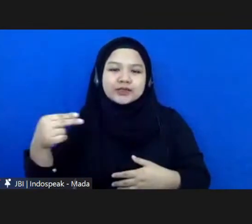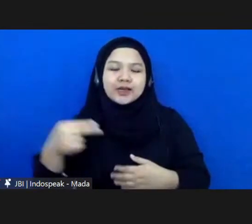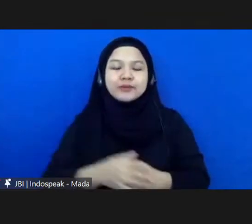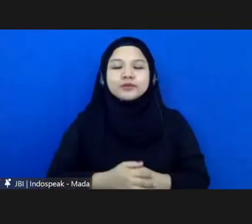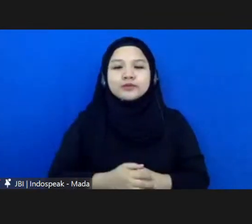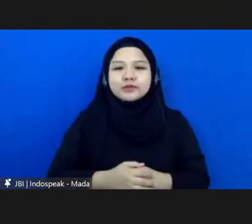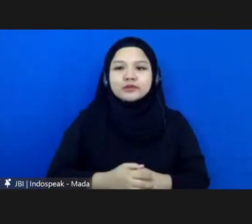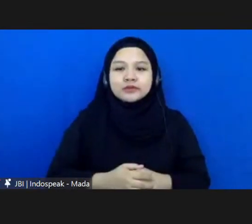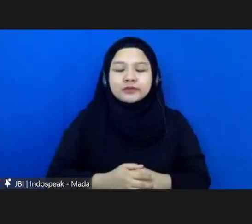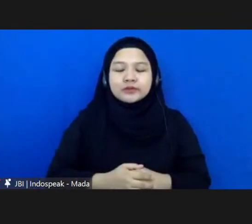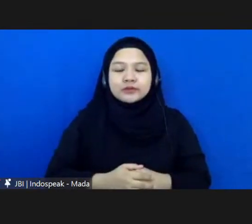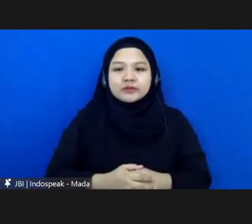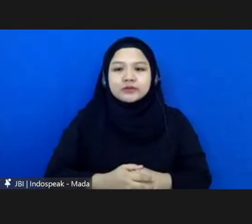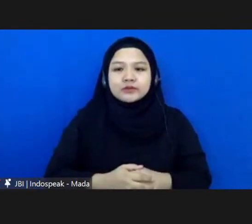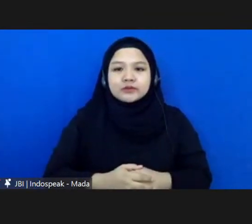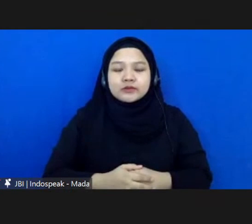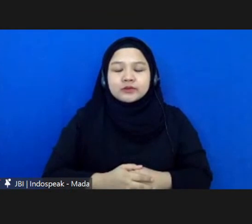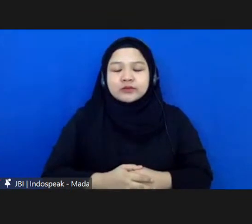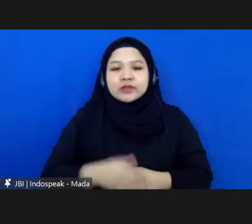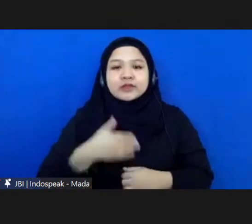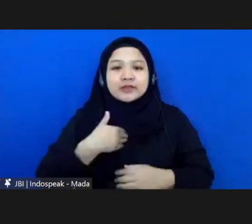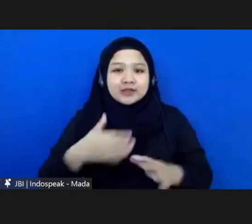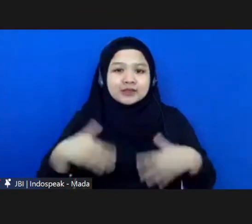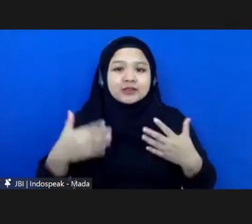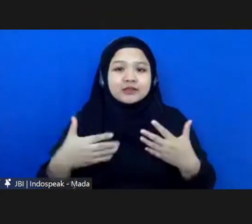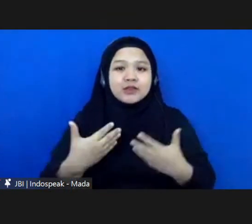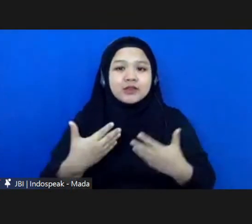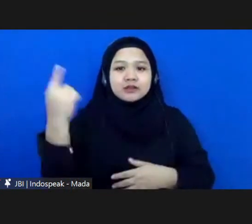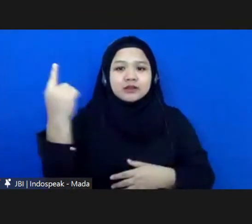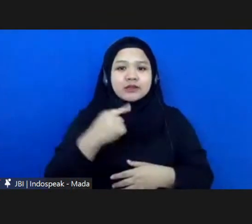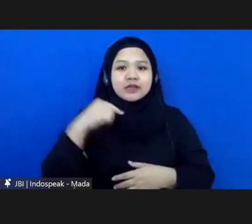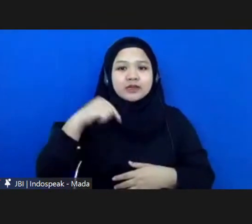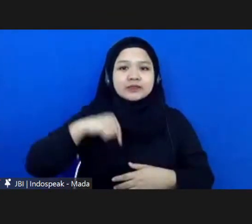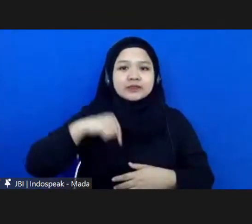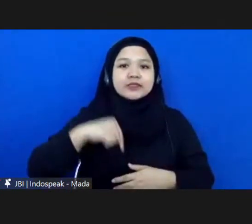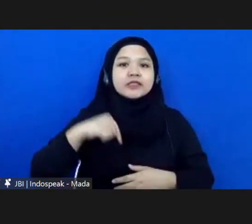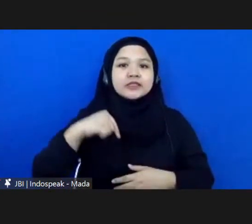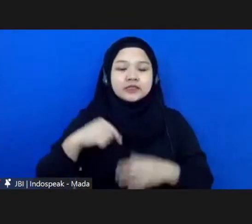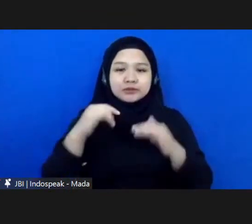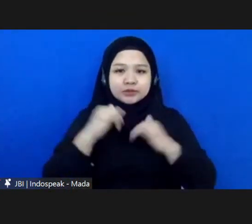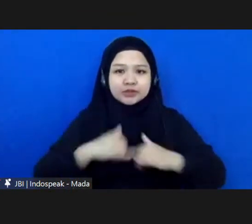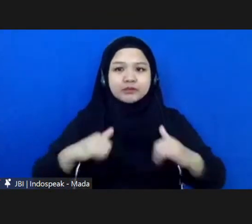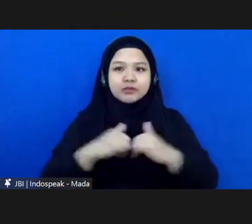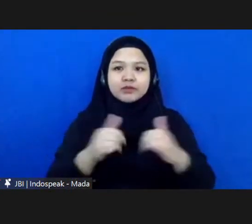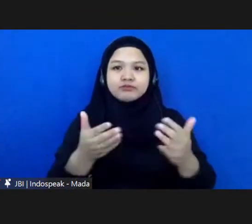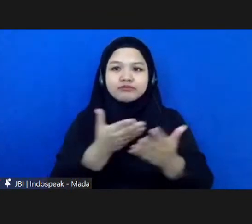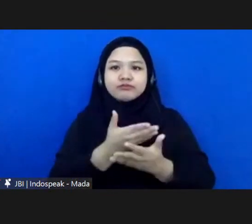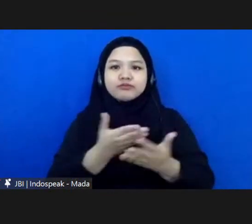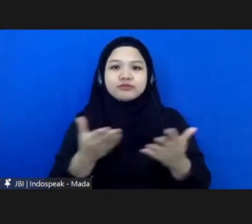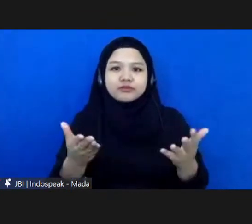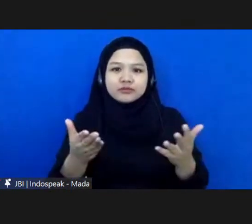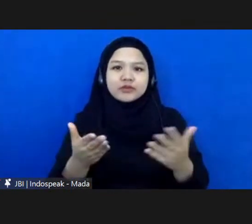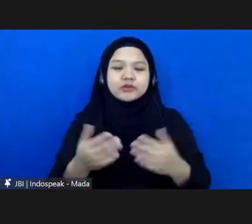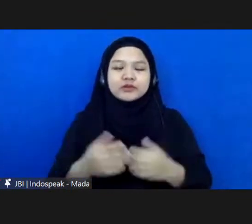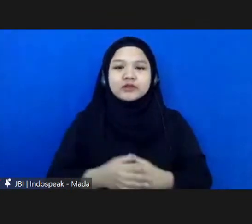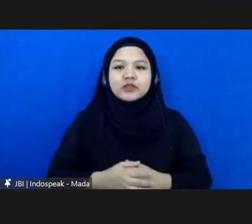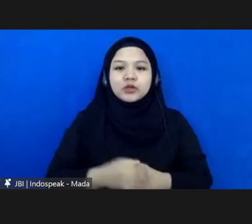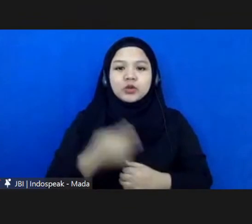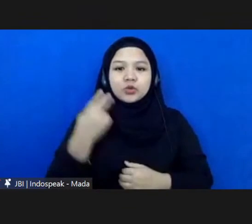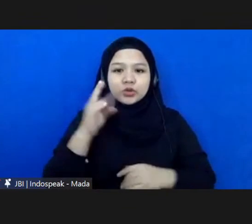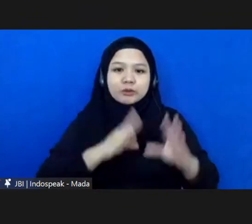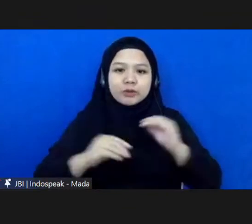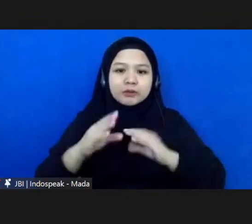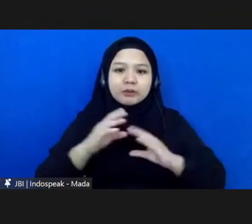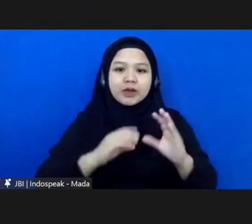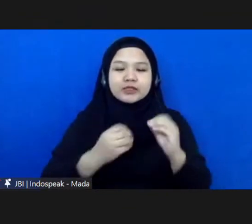this second day of the Indonesia update as Australia's ambassador to Indonesia.